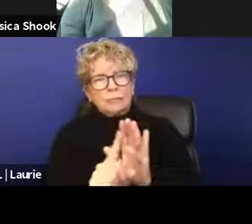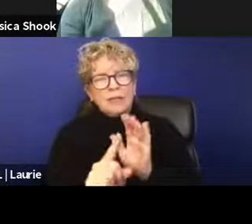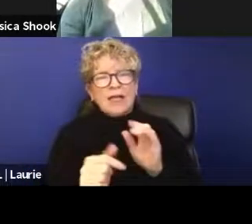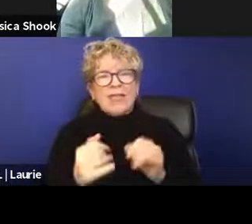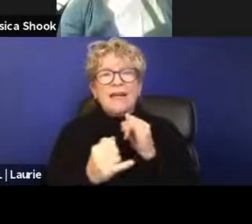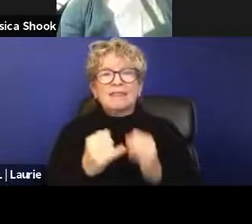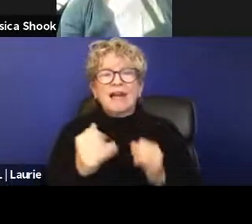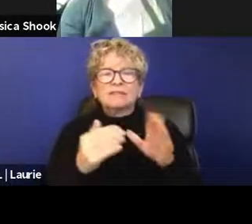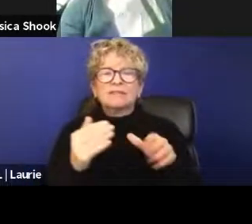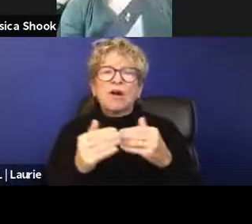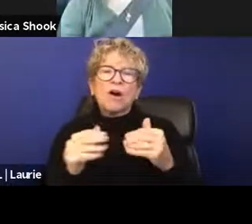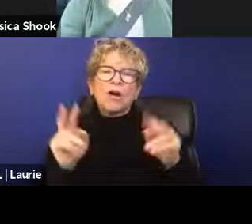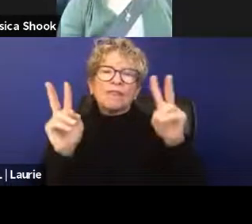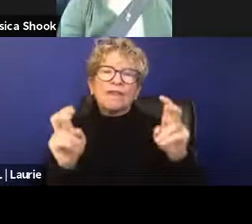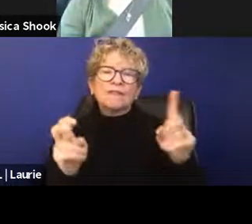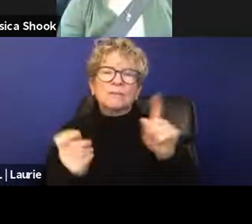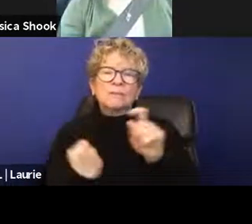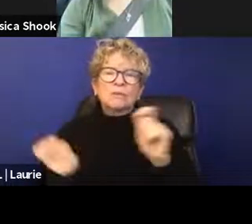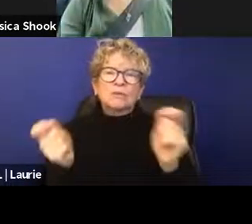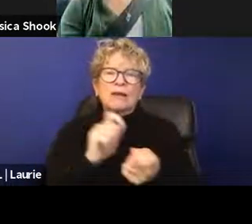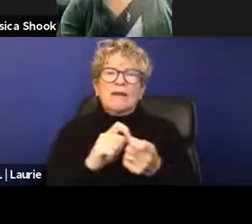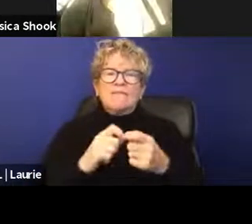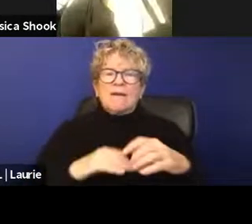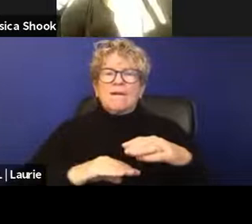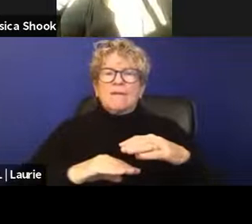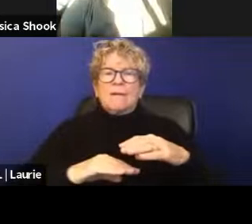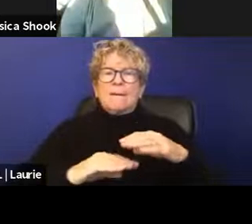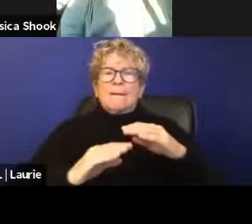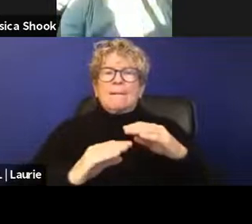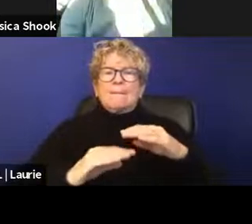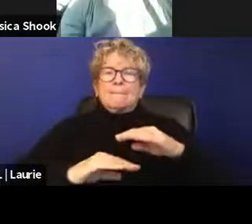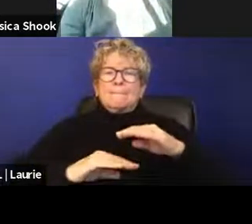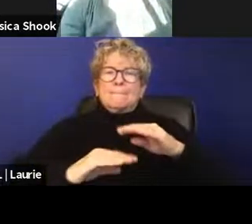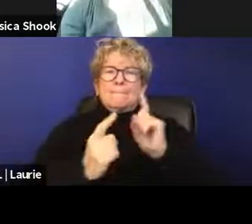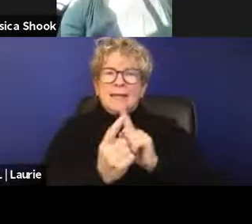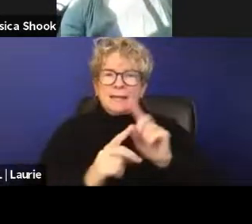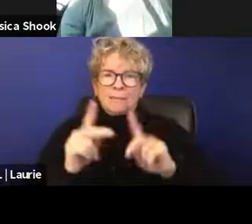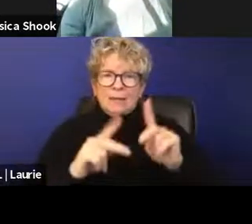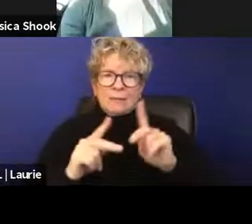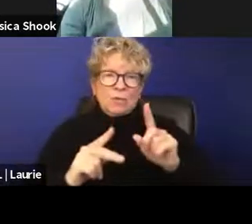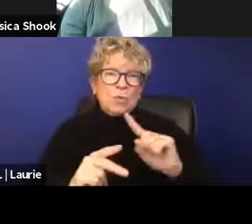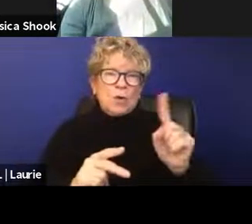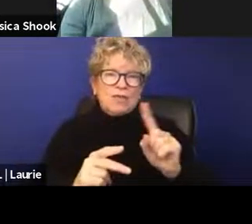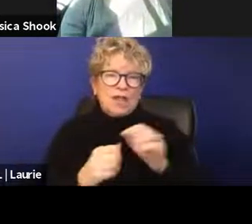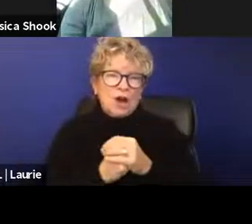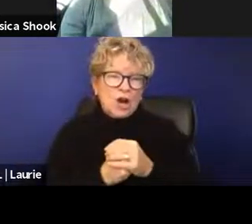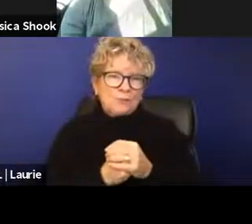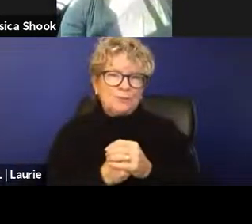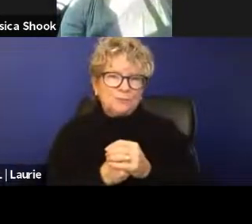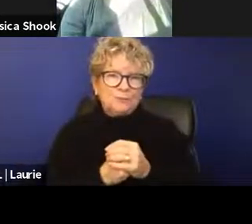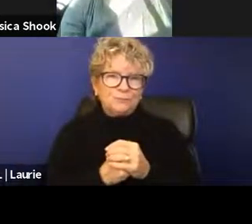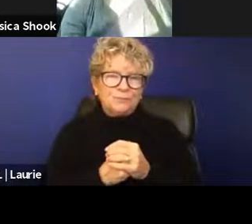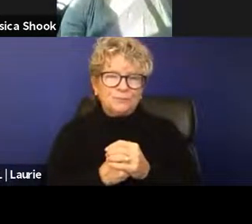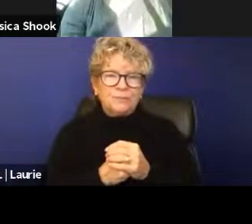really transcend a focus on meeting people where they are in the delivery of services. Okay, great